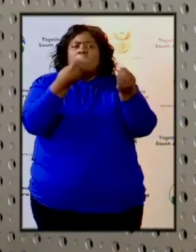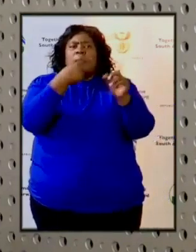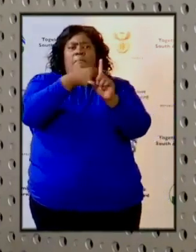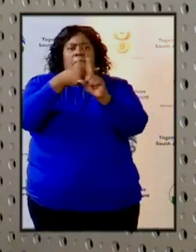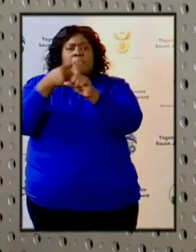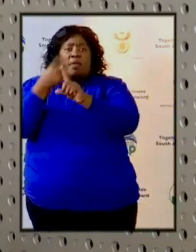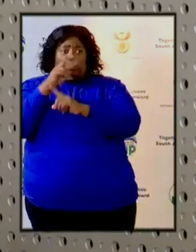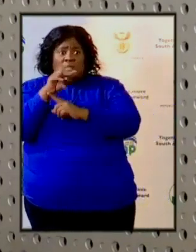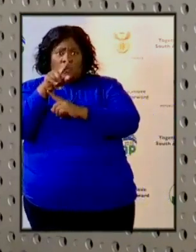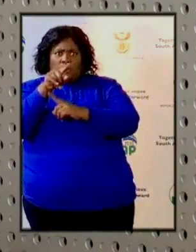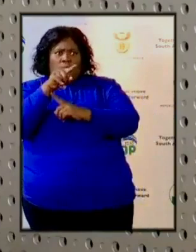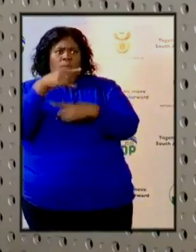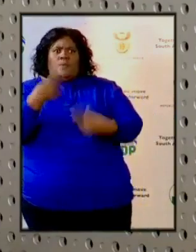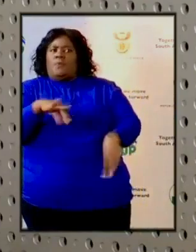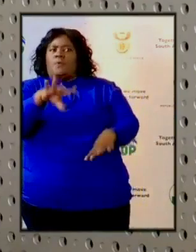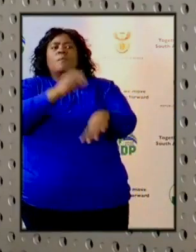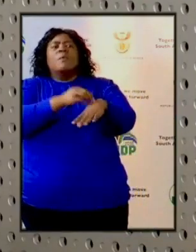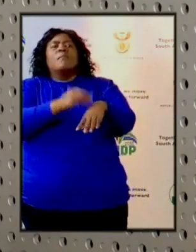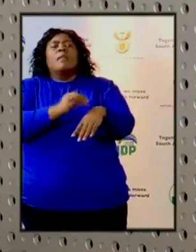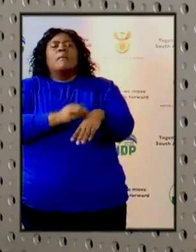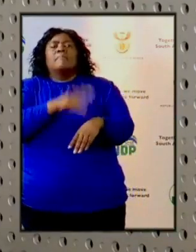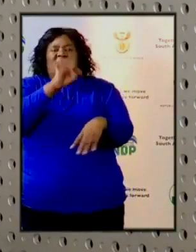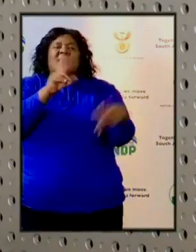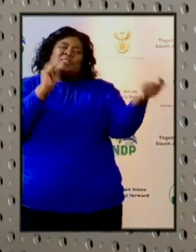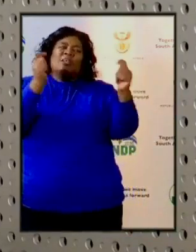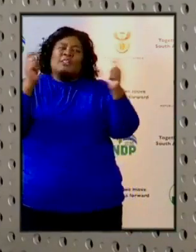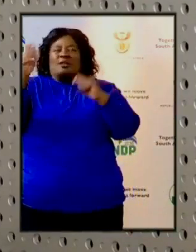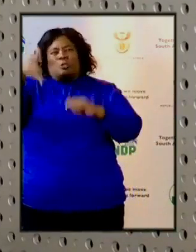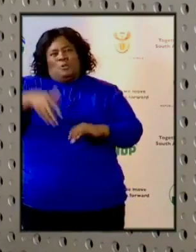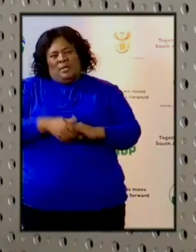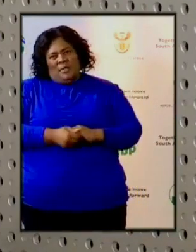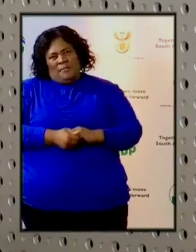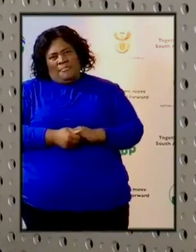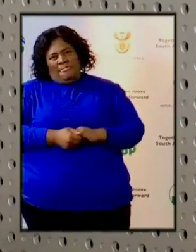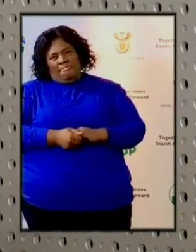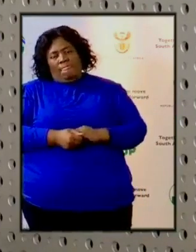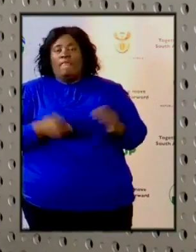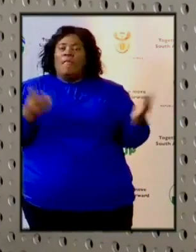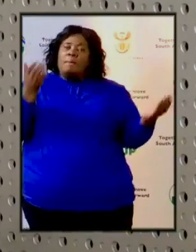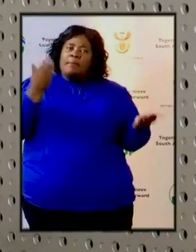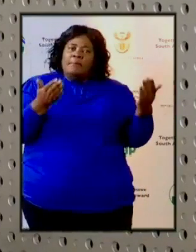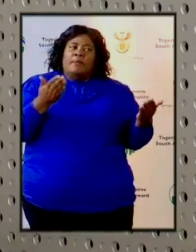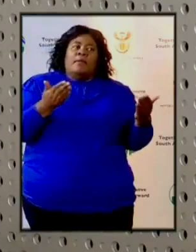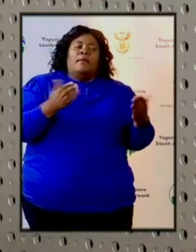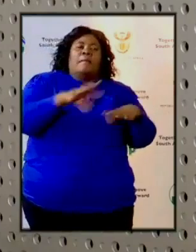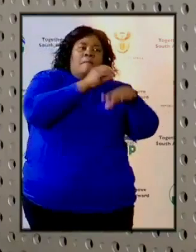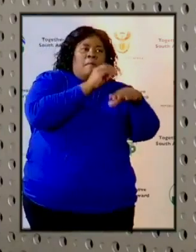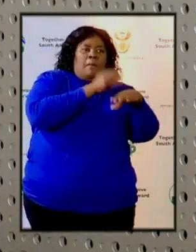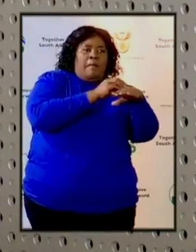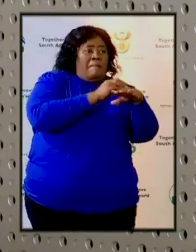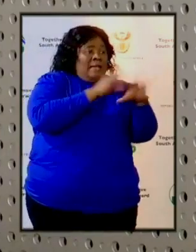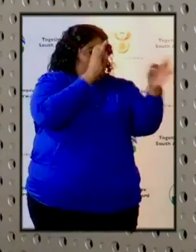is a problem, then obviously we'll change. It may be that there is a problem in a particular